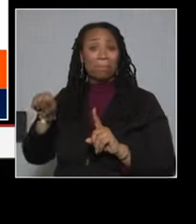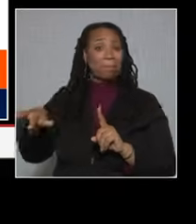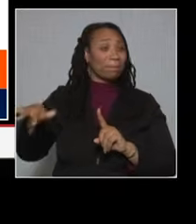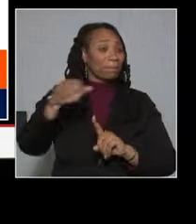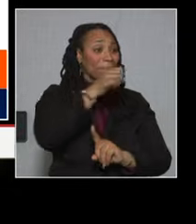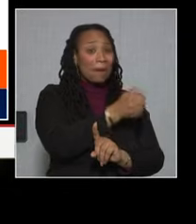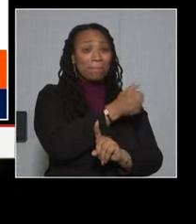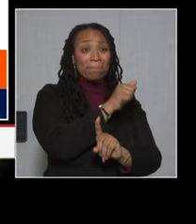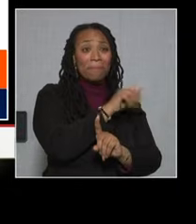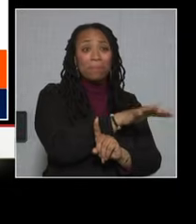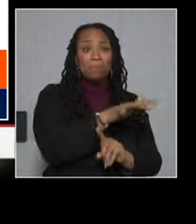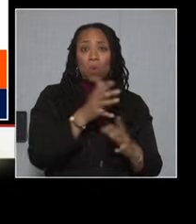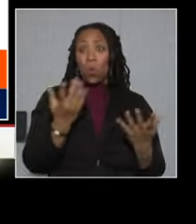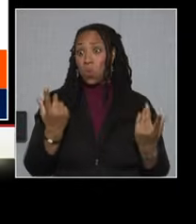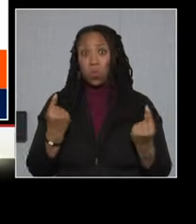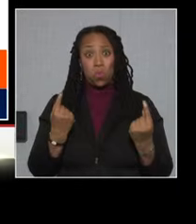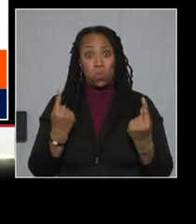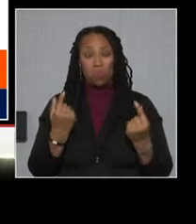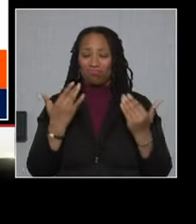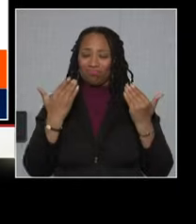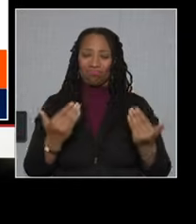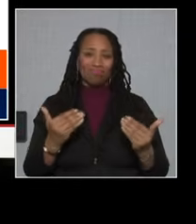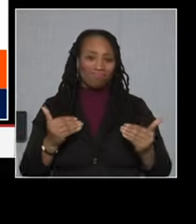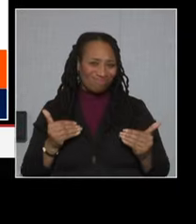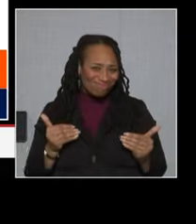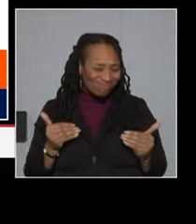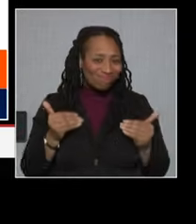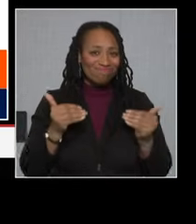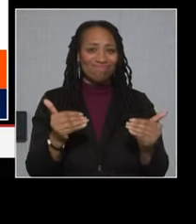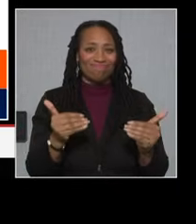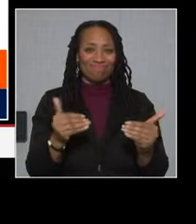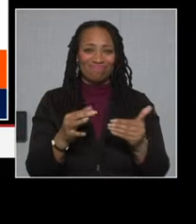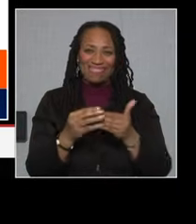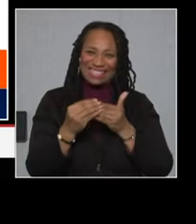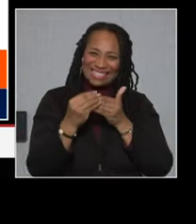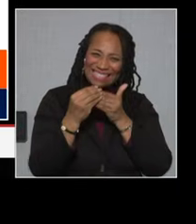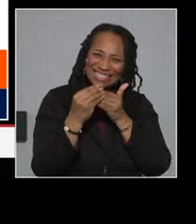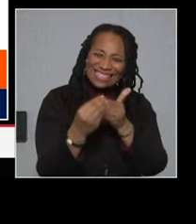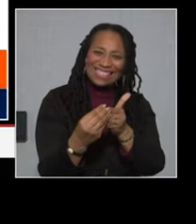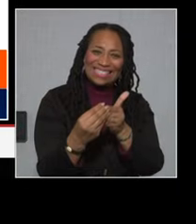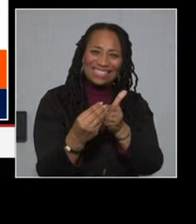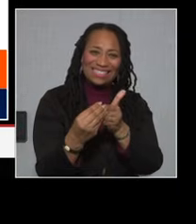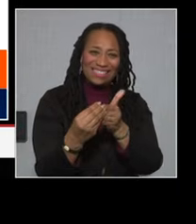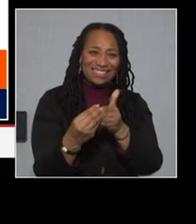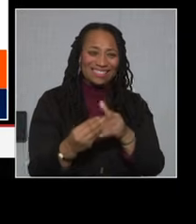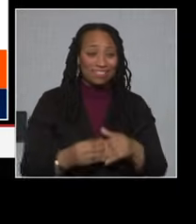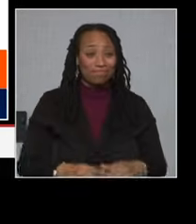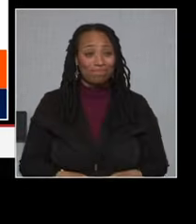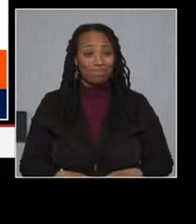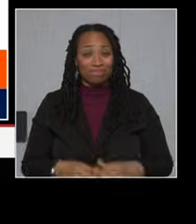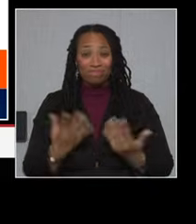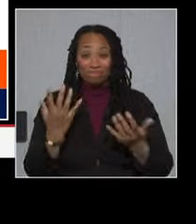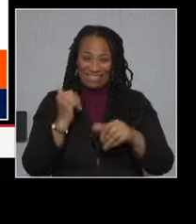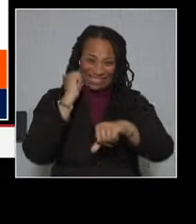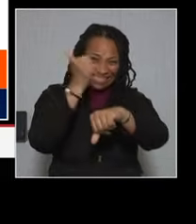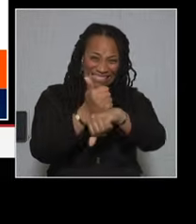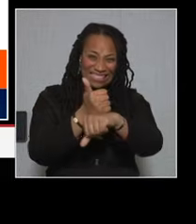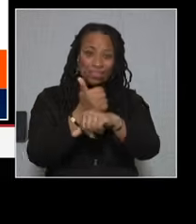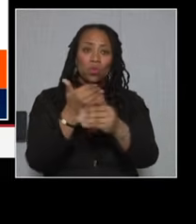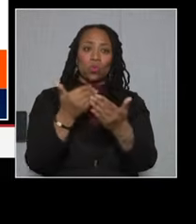and Virginia to stand up a brand new initiative called Talent Capital. We did this by launching a new web presence